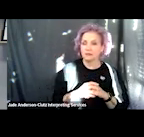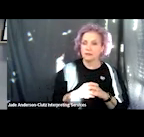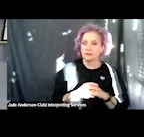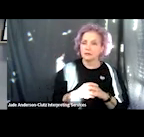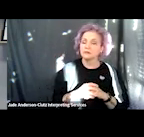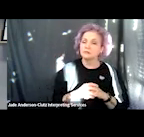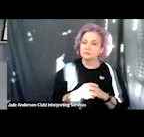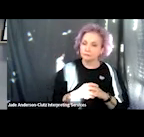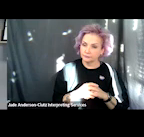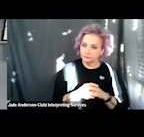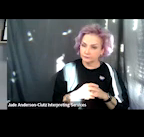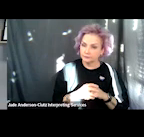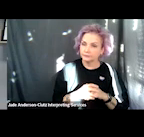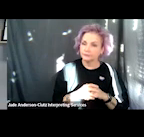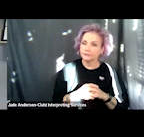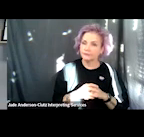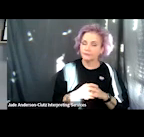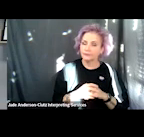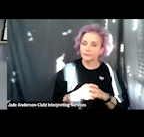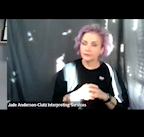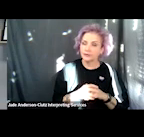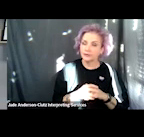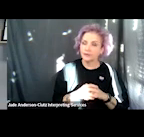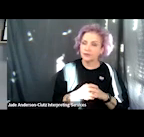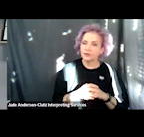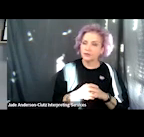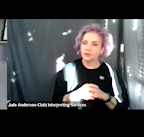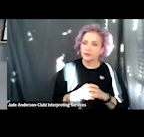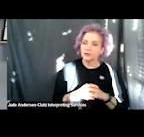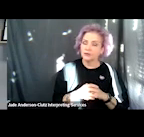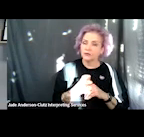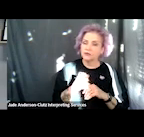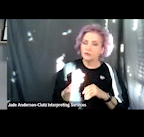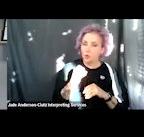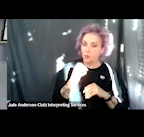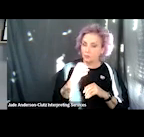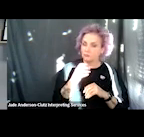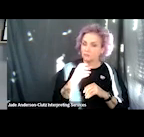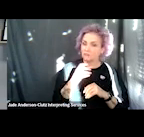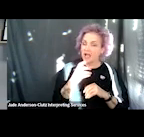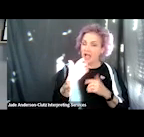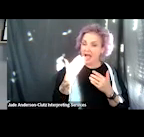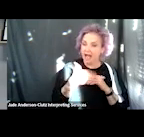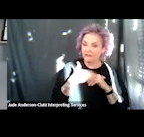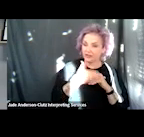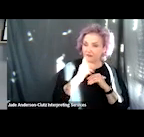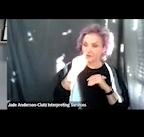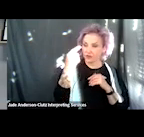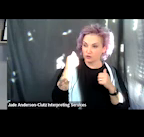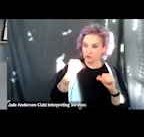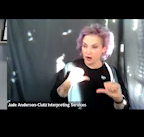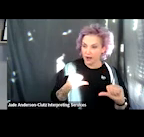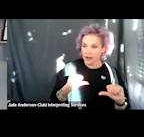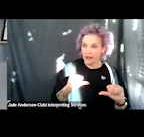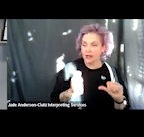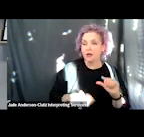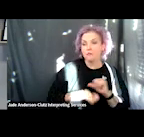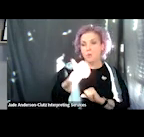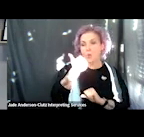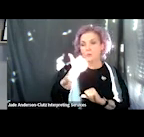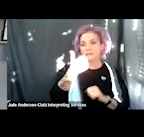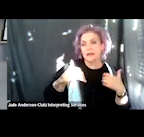sensitized. So usually animals will sensitize right after the first trial. They'll sensitize quite a lot. And we wanted to see whether this degree